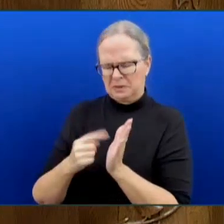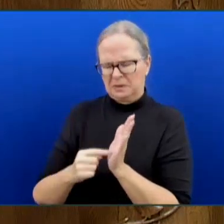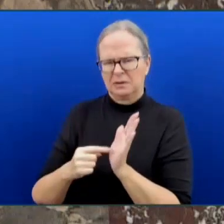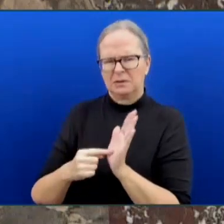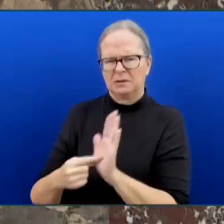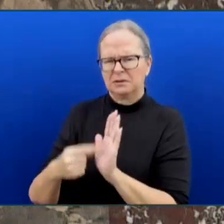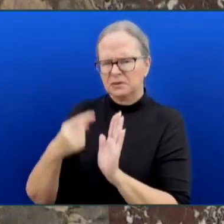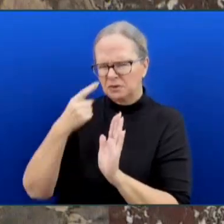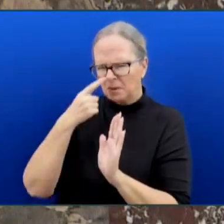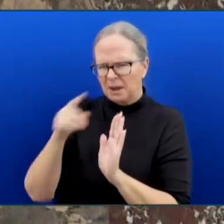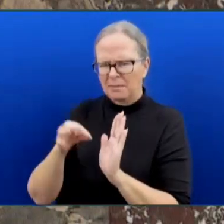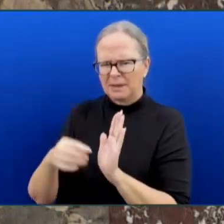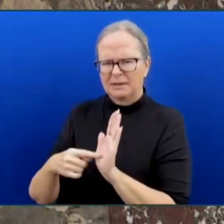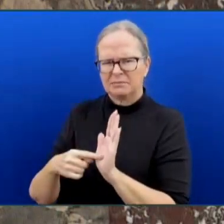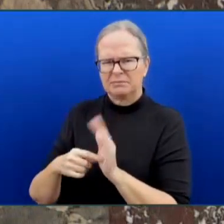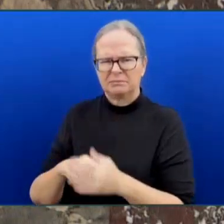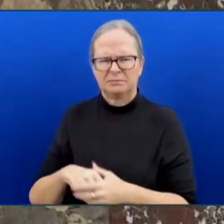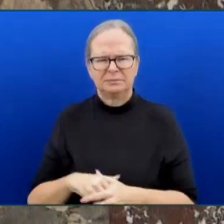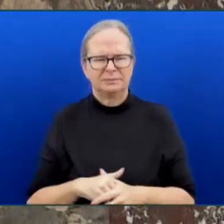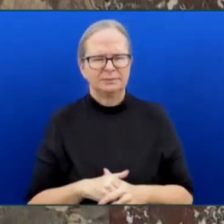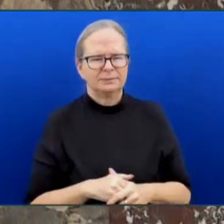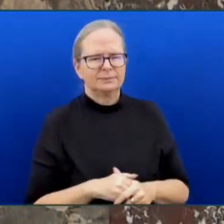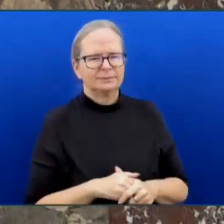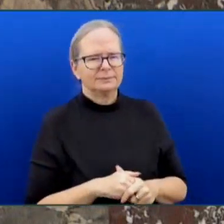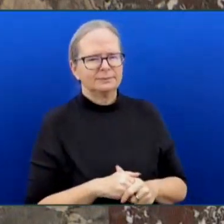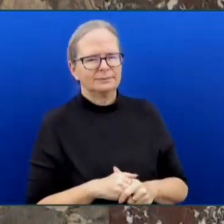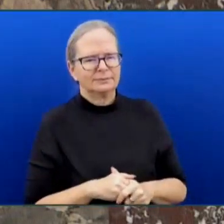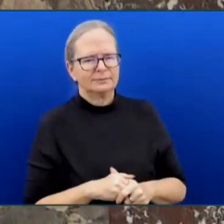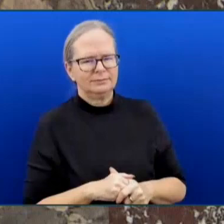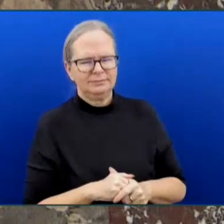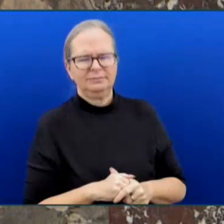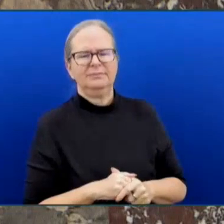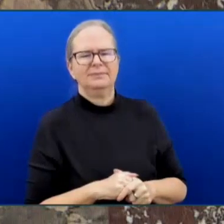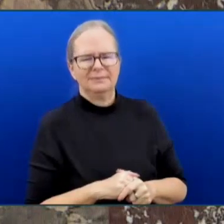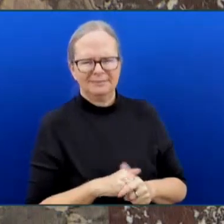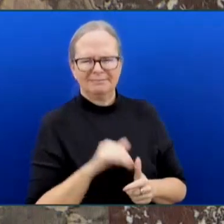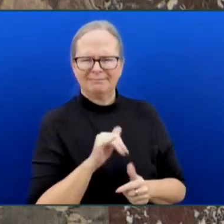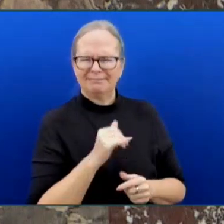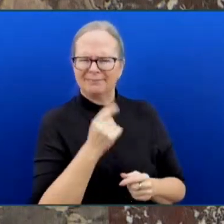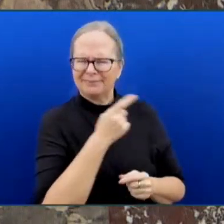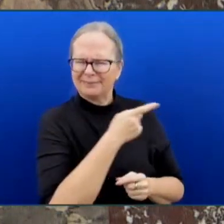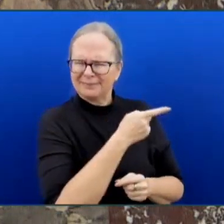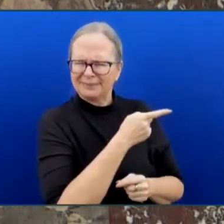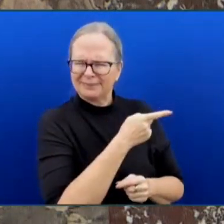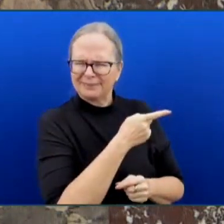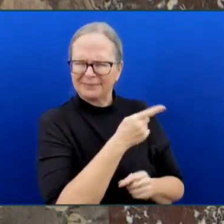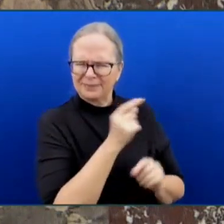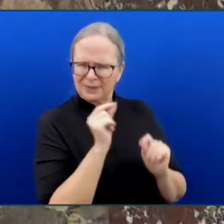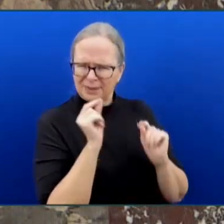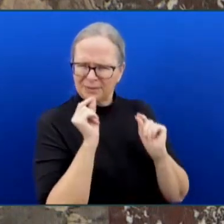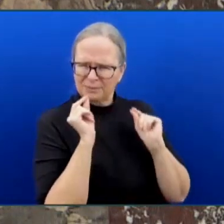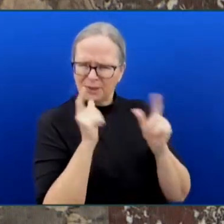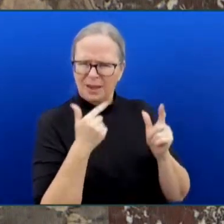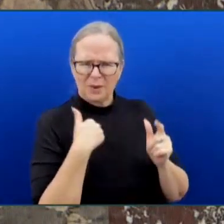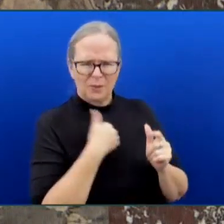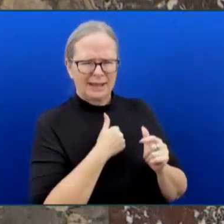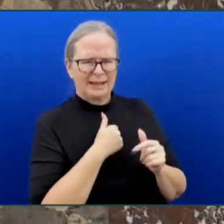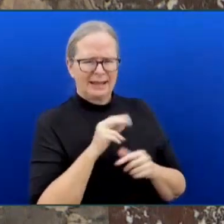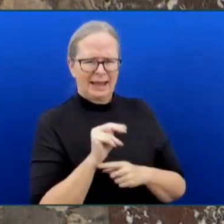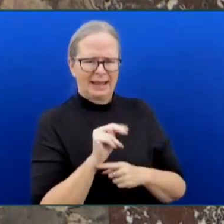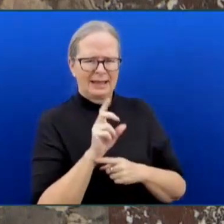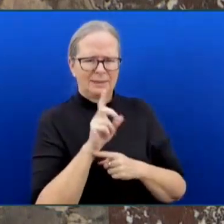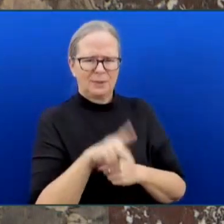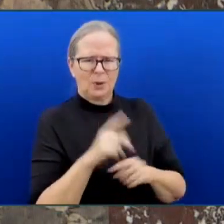of the opposition would be surprised that this side of the House is looking for every opportunity to support British Columbians.